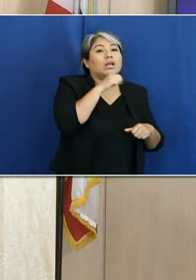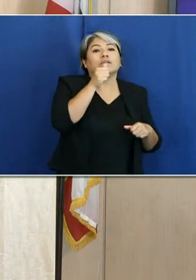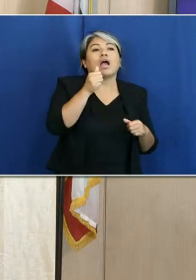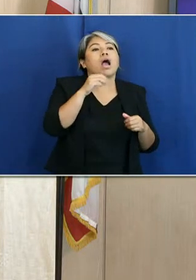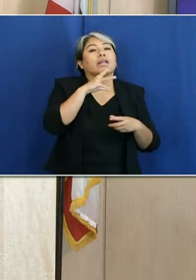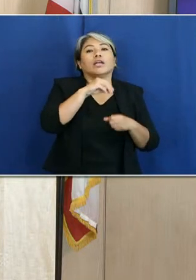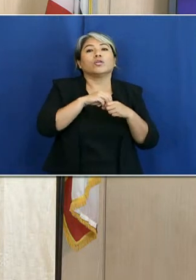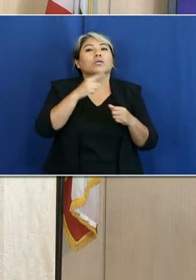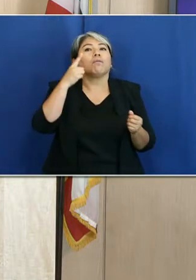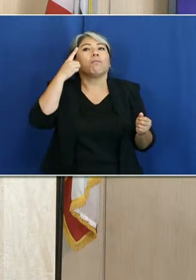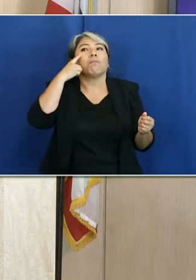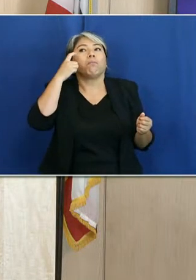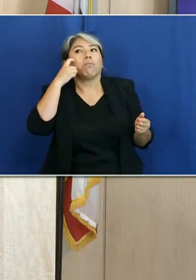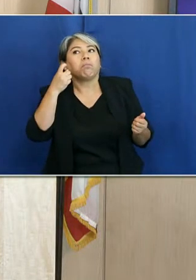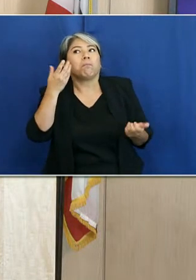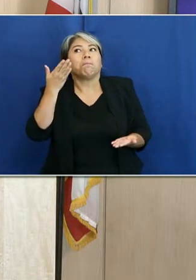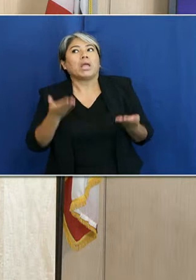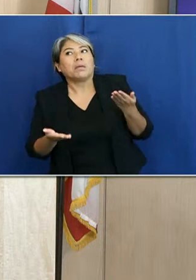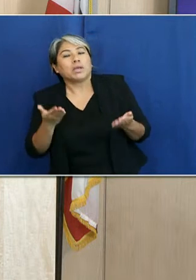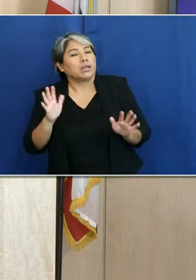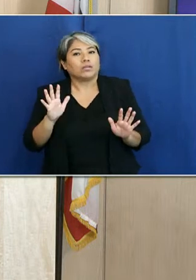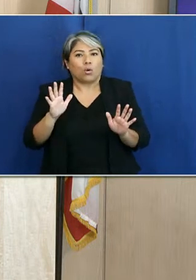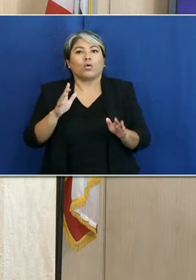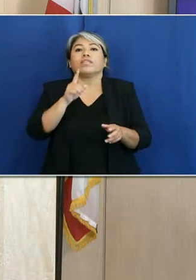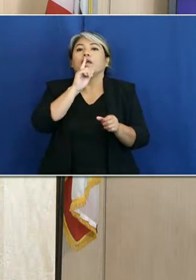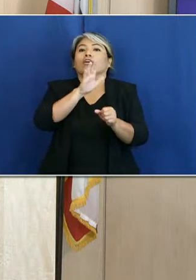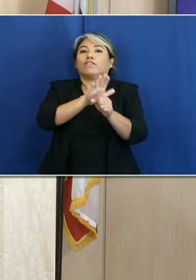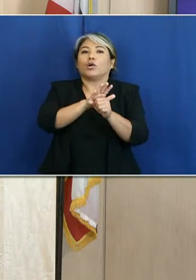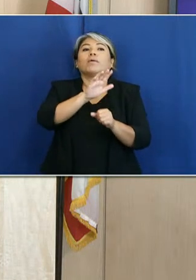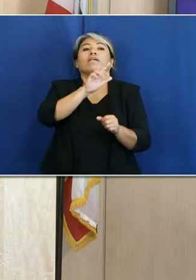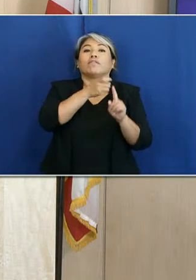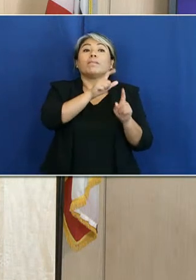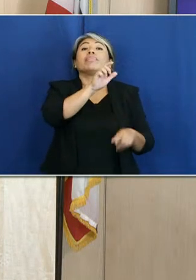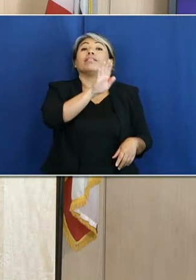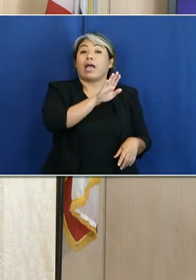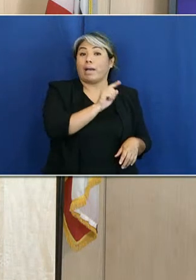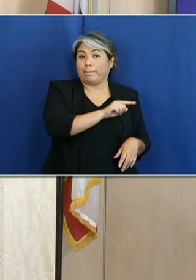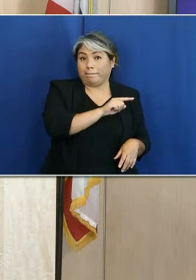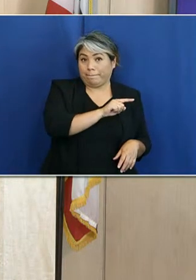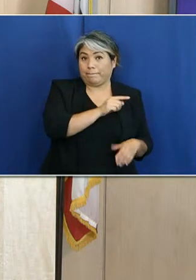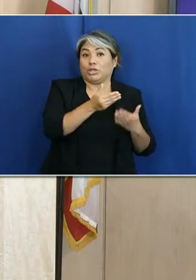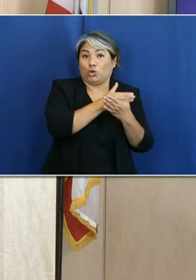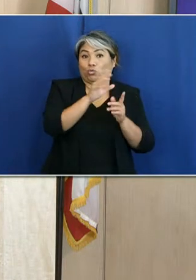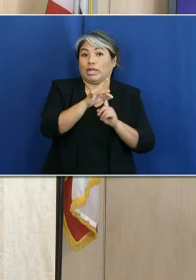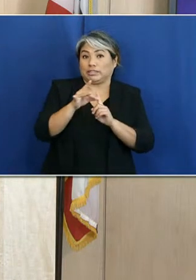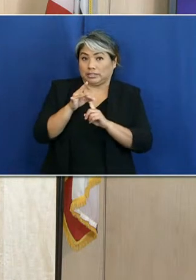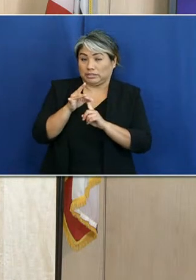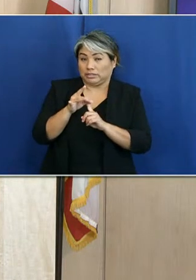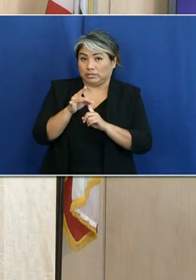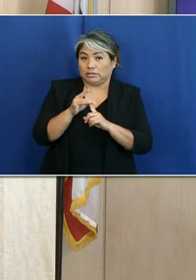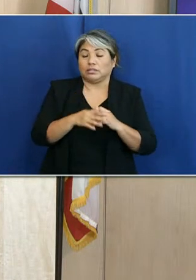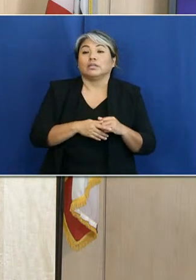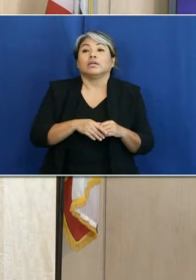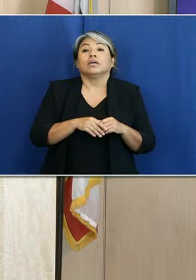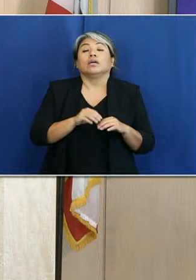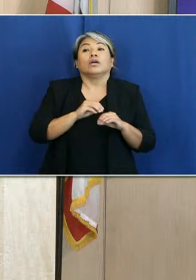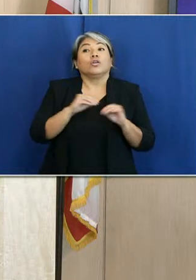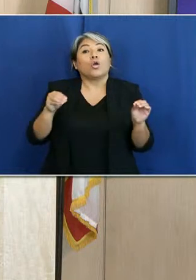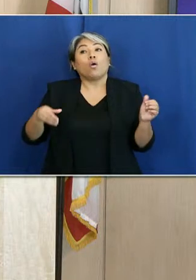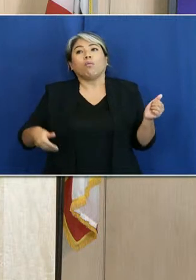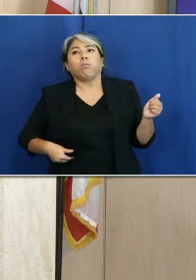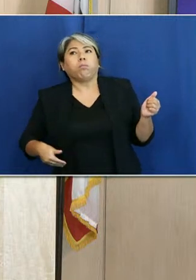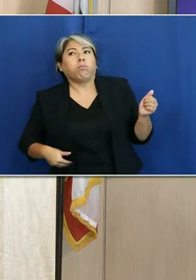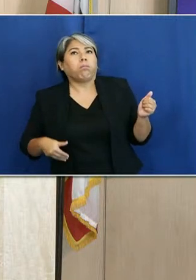suspect cases. They are confirmed, laboratory confirmed new cases. No suspect cases,